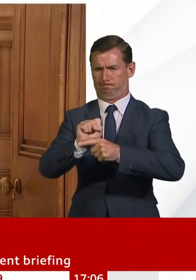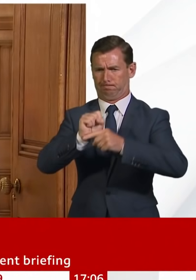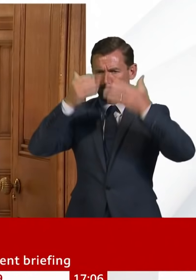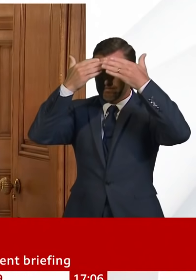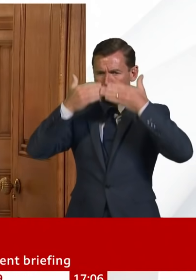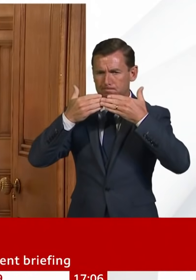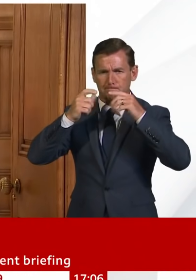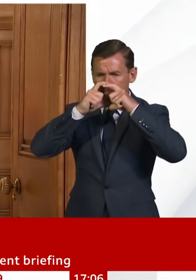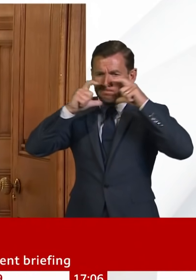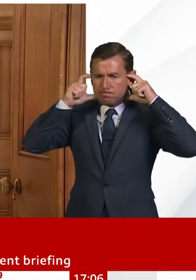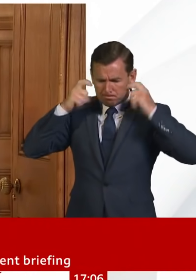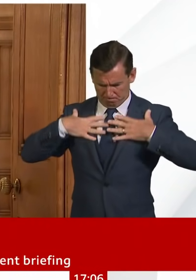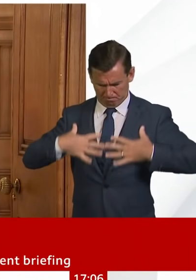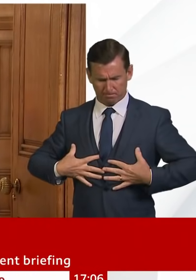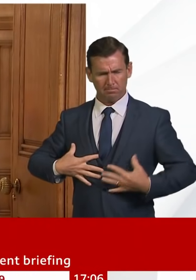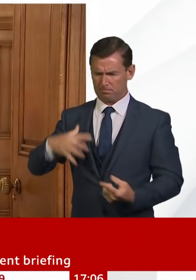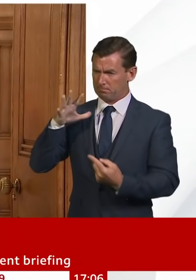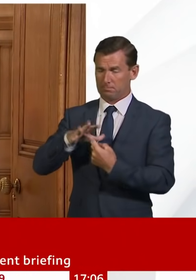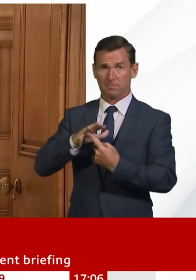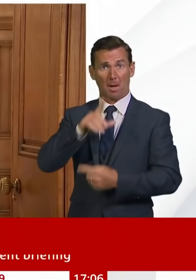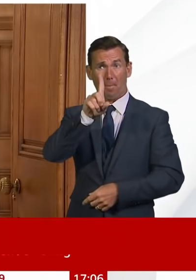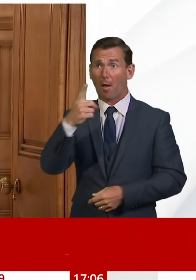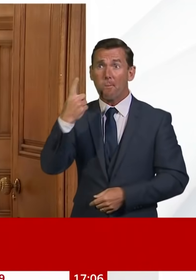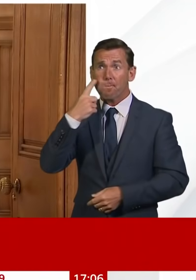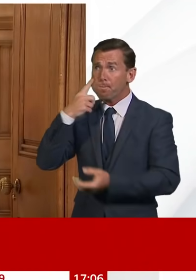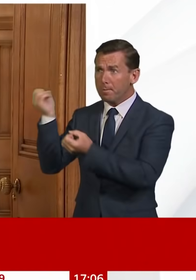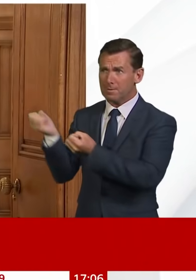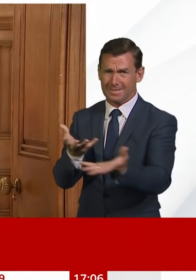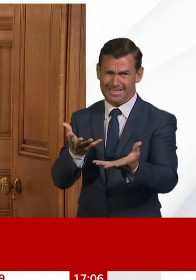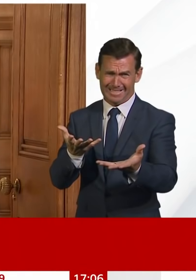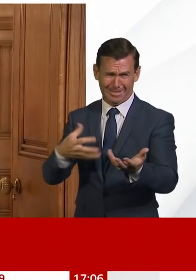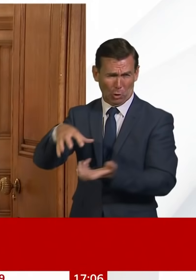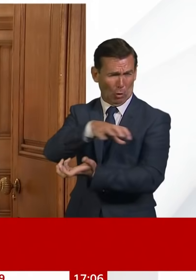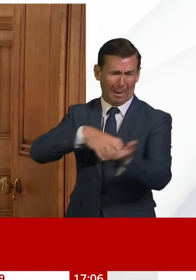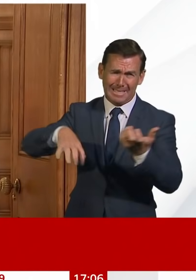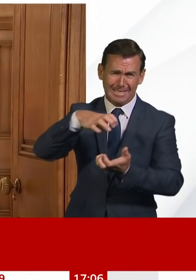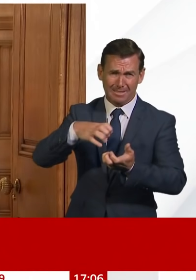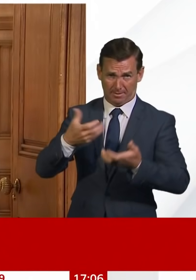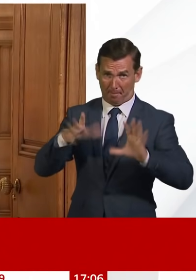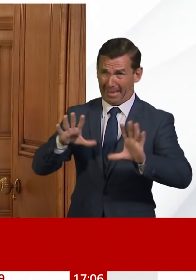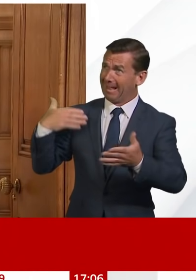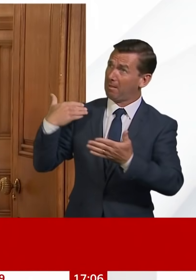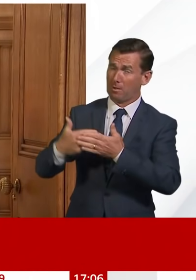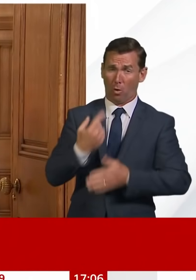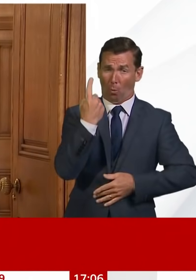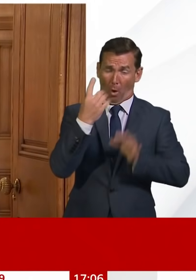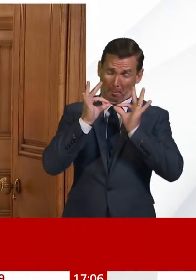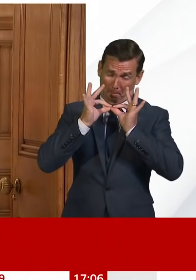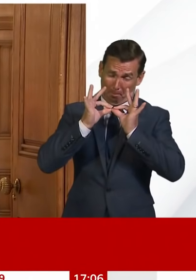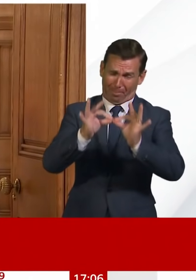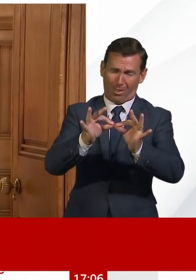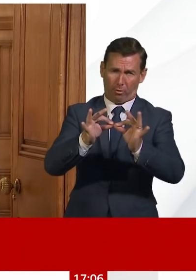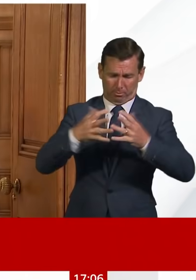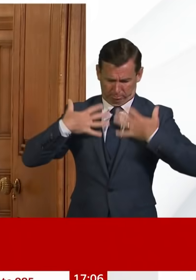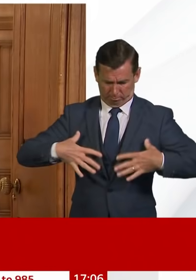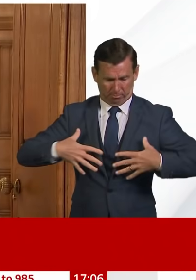scale and complexity. Since the start of the crisis, we've now delivered over 1 billion items of PPE. We're